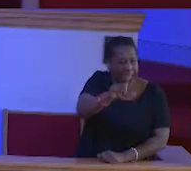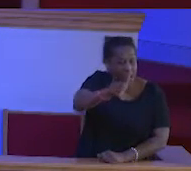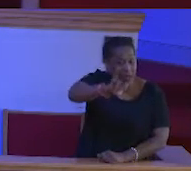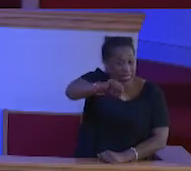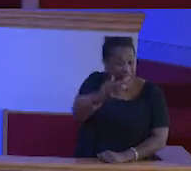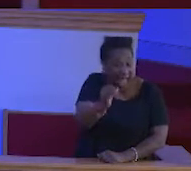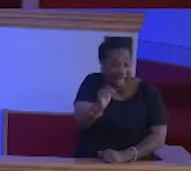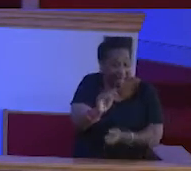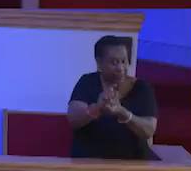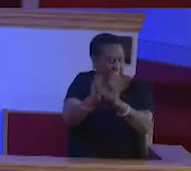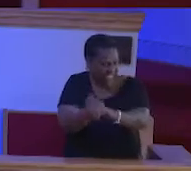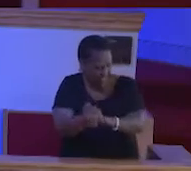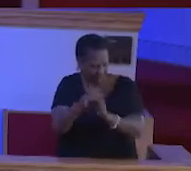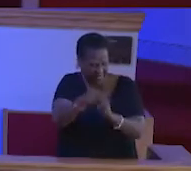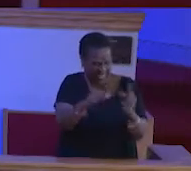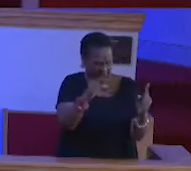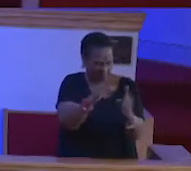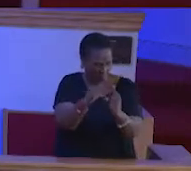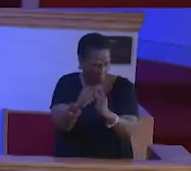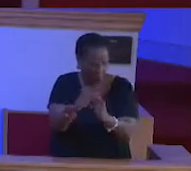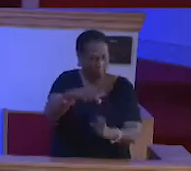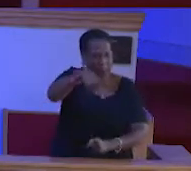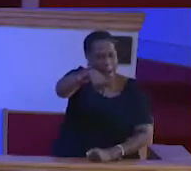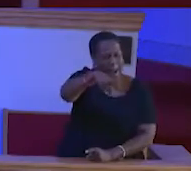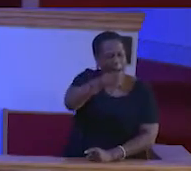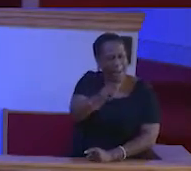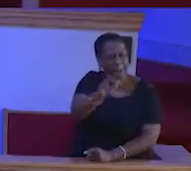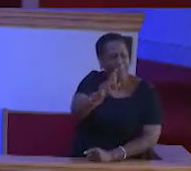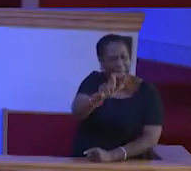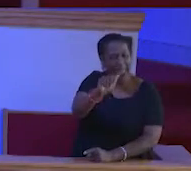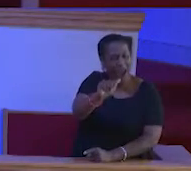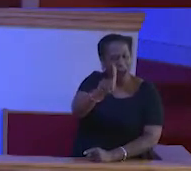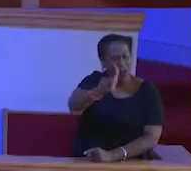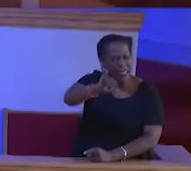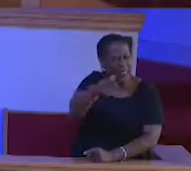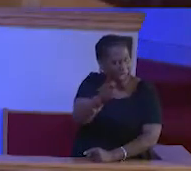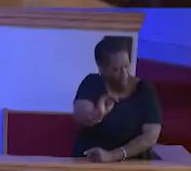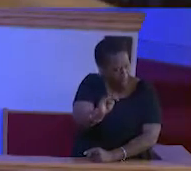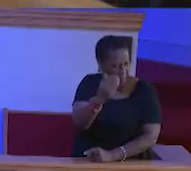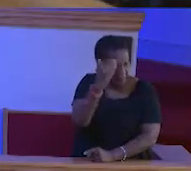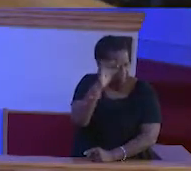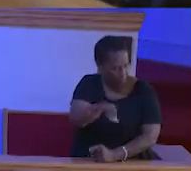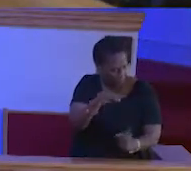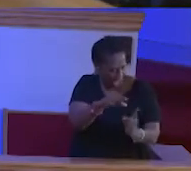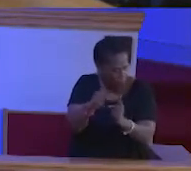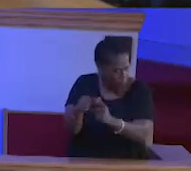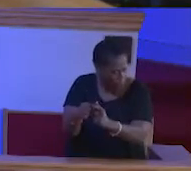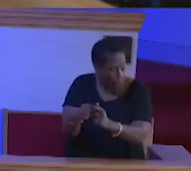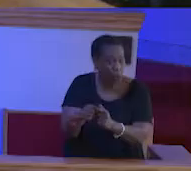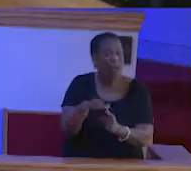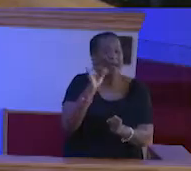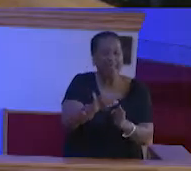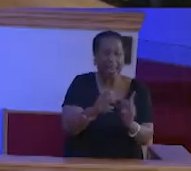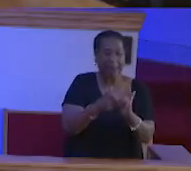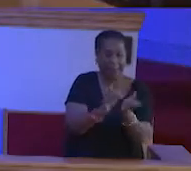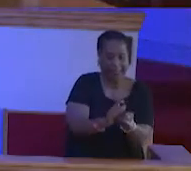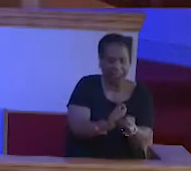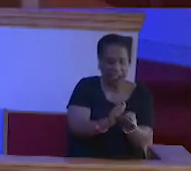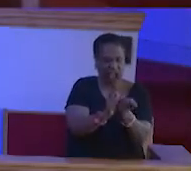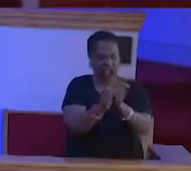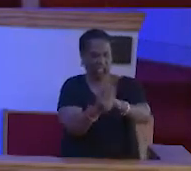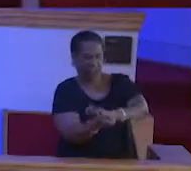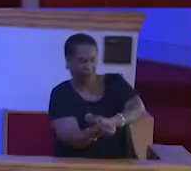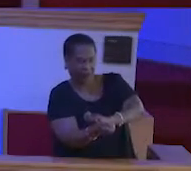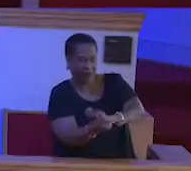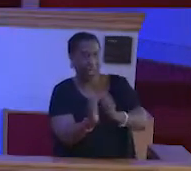those buzzwords that is common to our parlance these days. It is a shift in the